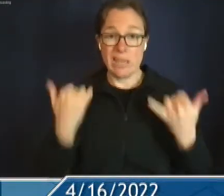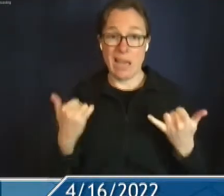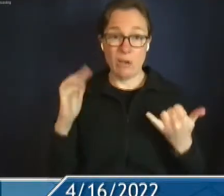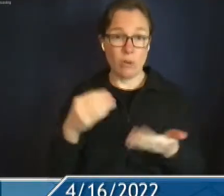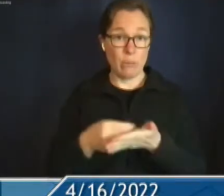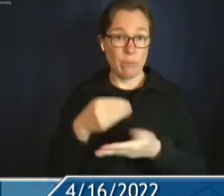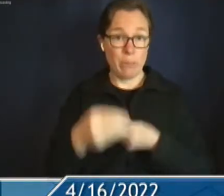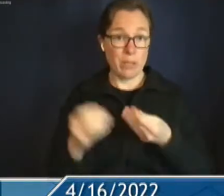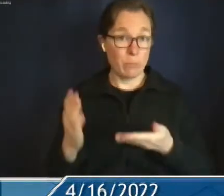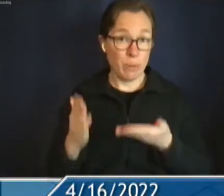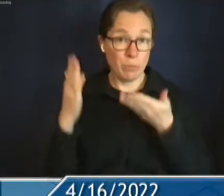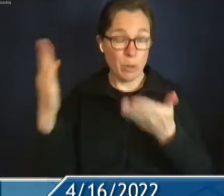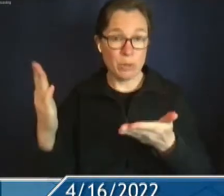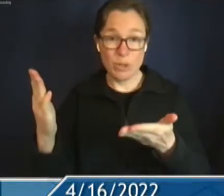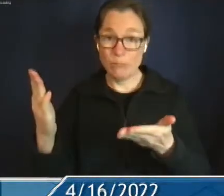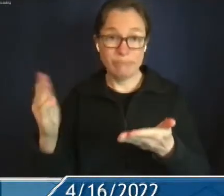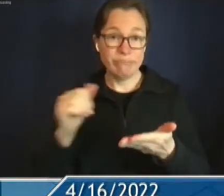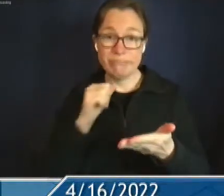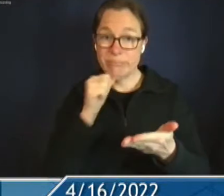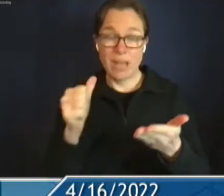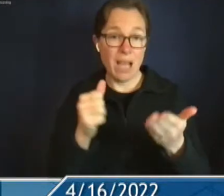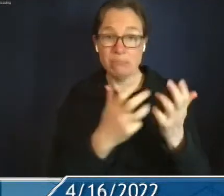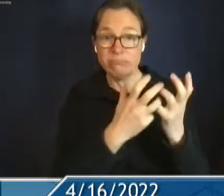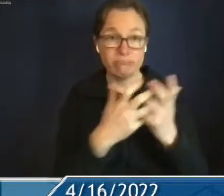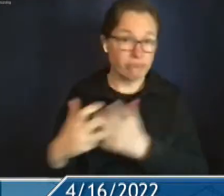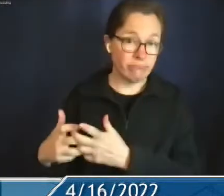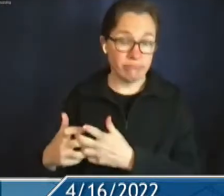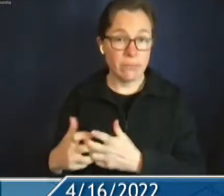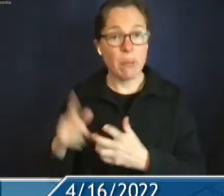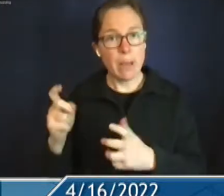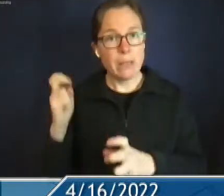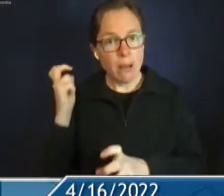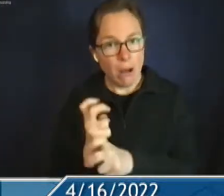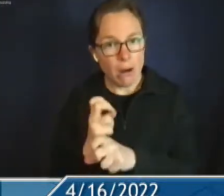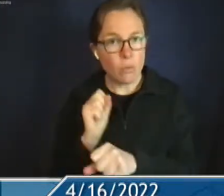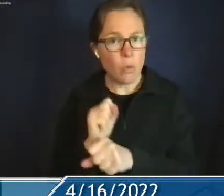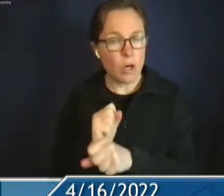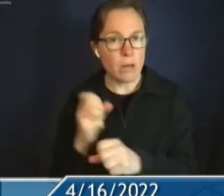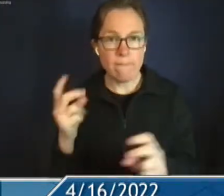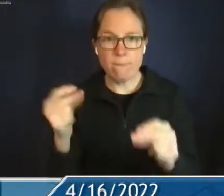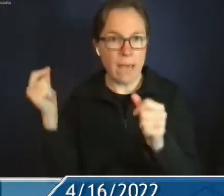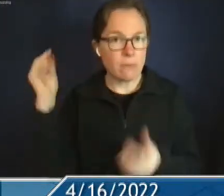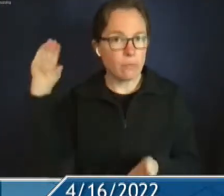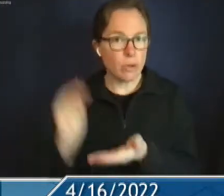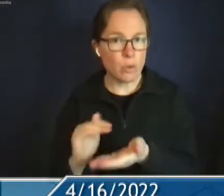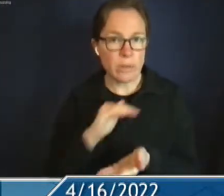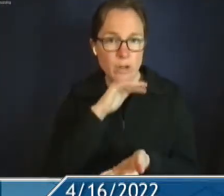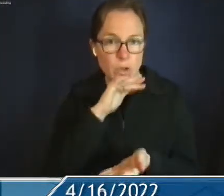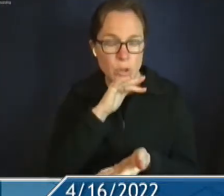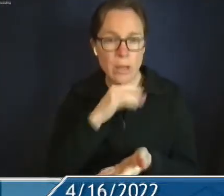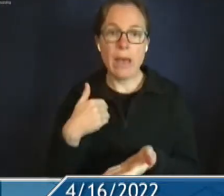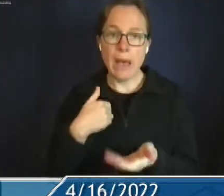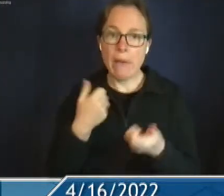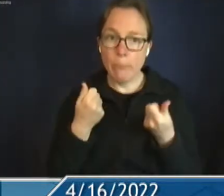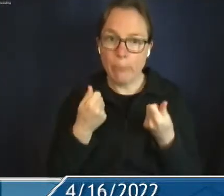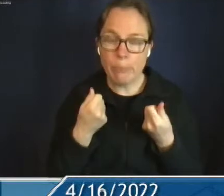the latter as opposed to the hard work of actually quickly reducing emissions. There are plenty of action models,